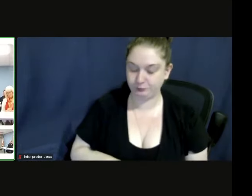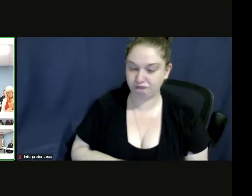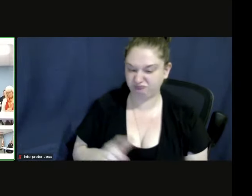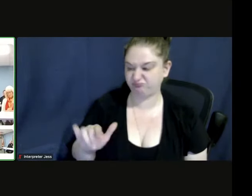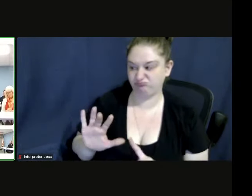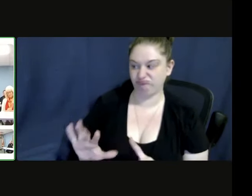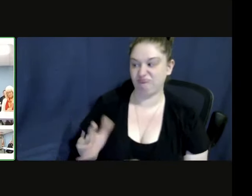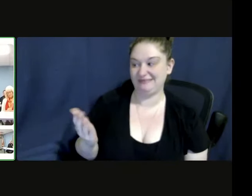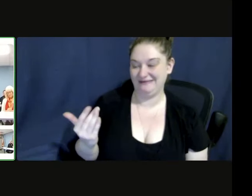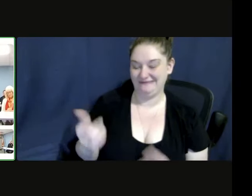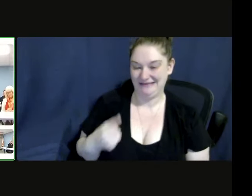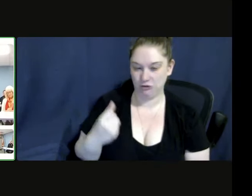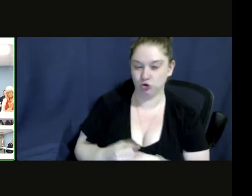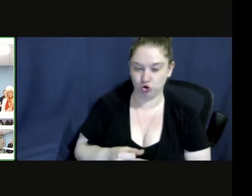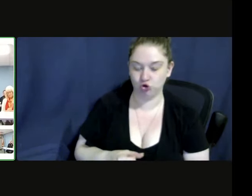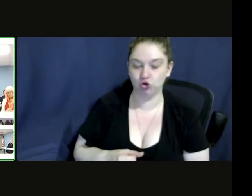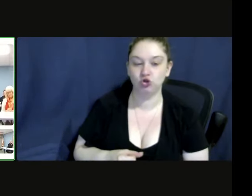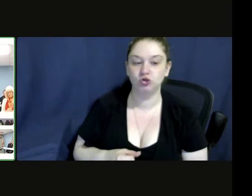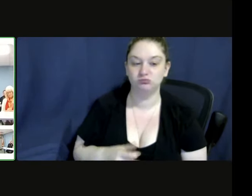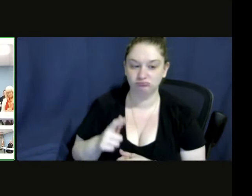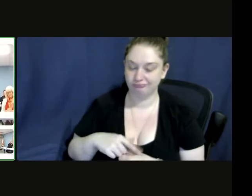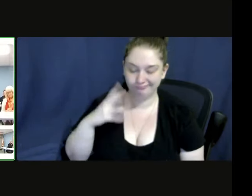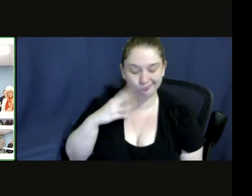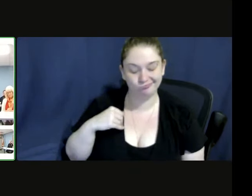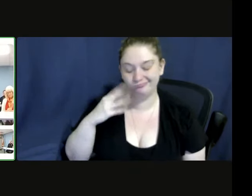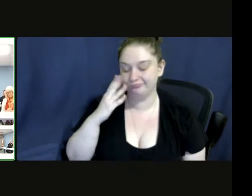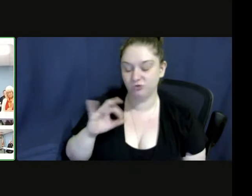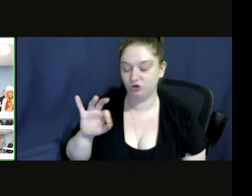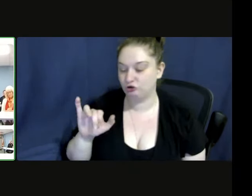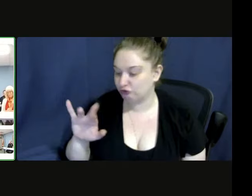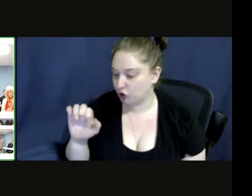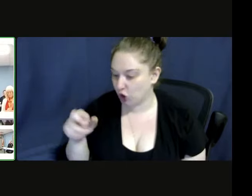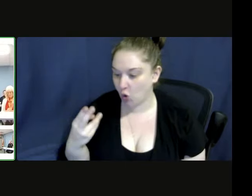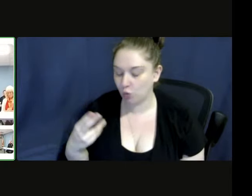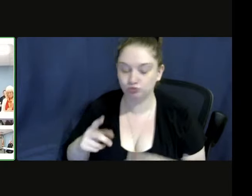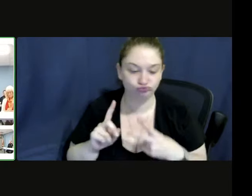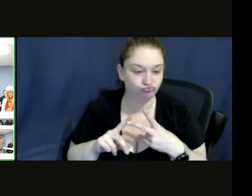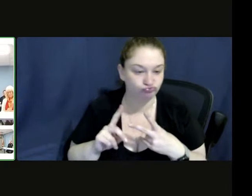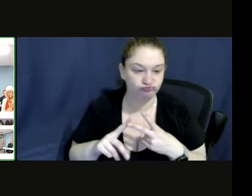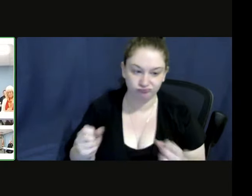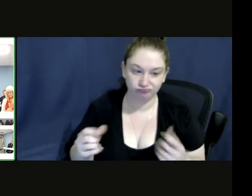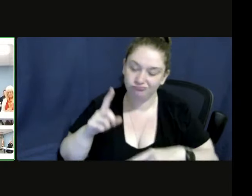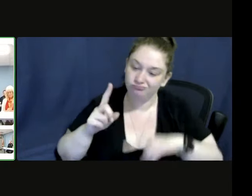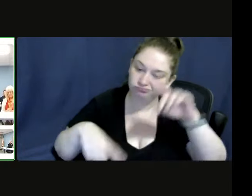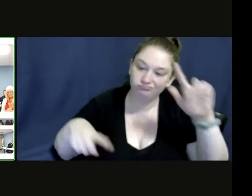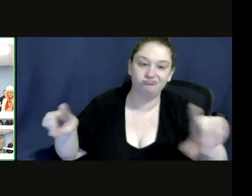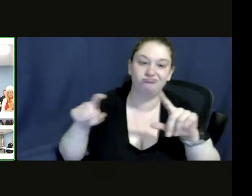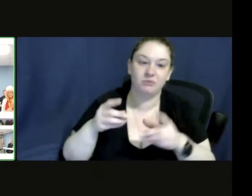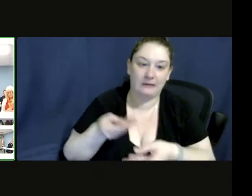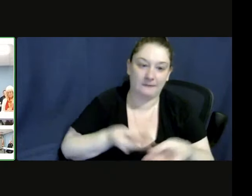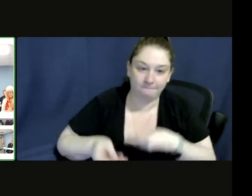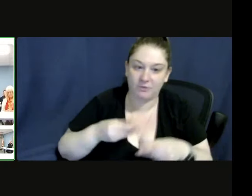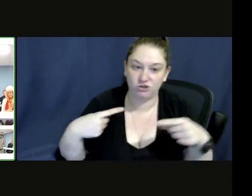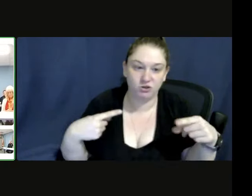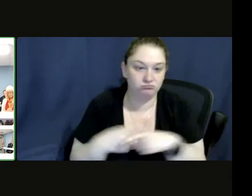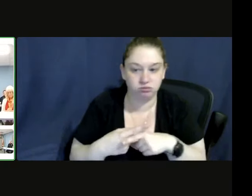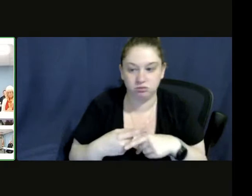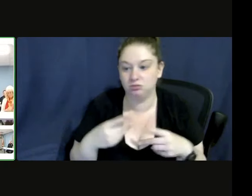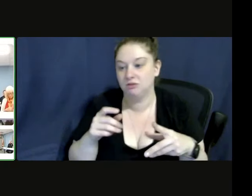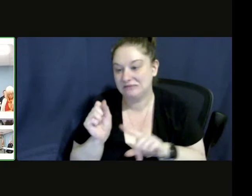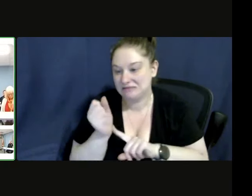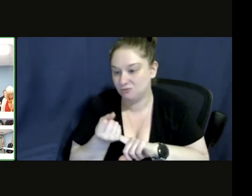15 years. I've been through furloughs. I've been through a variety of budgetary scenarios.